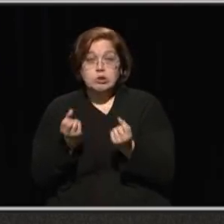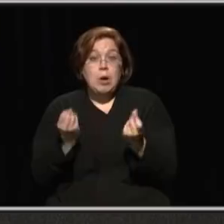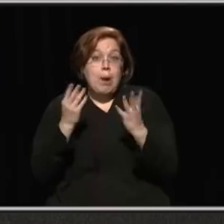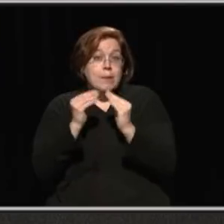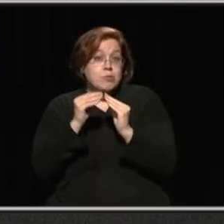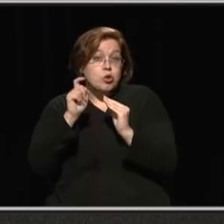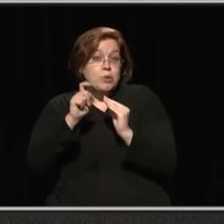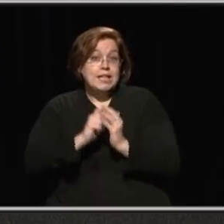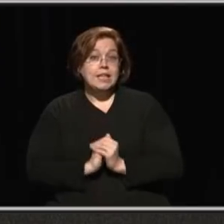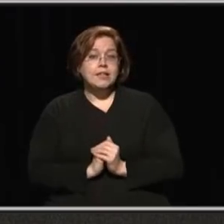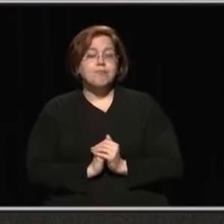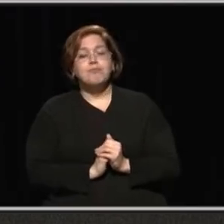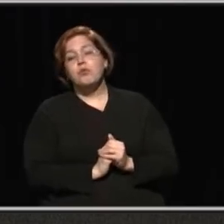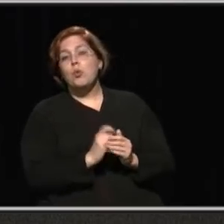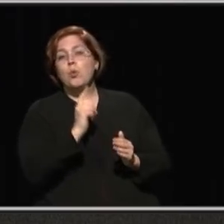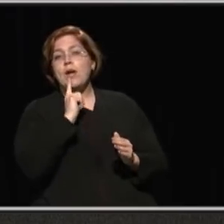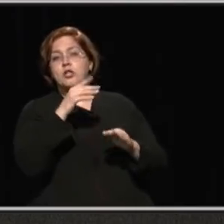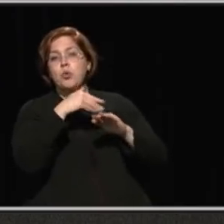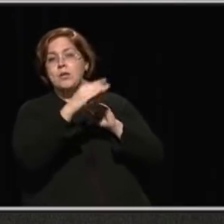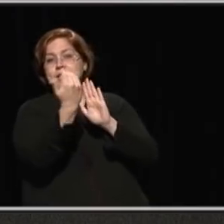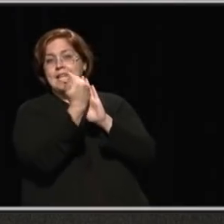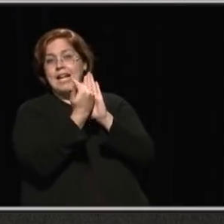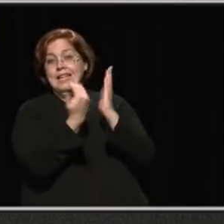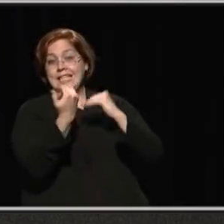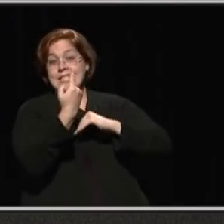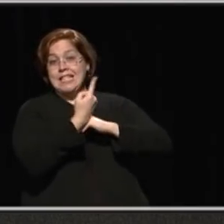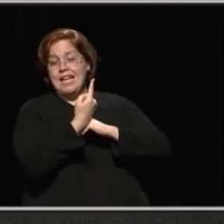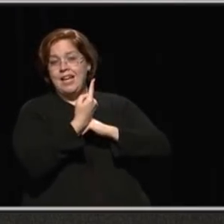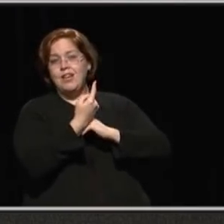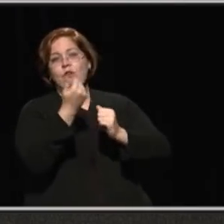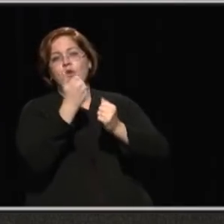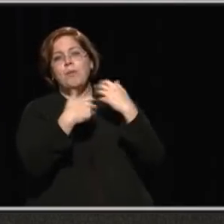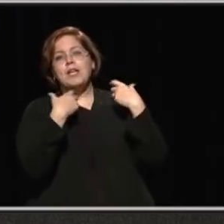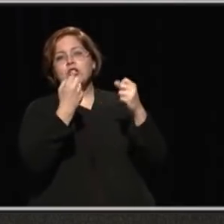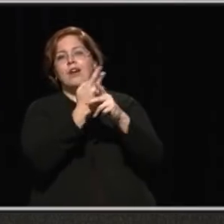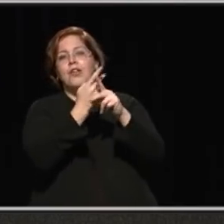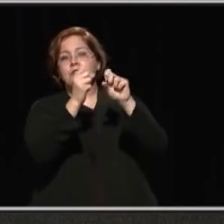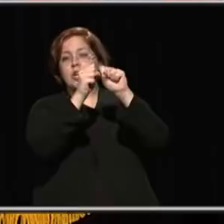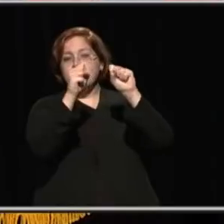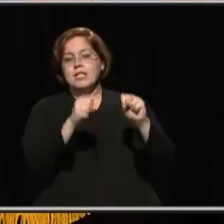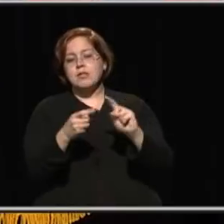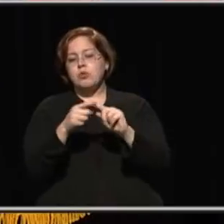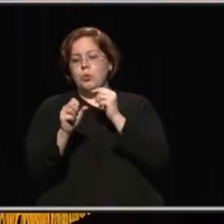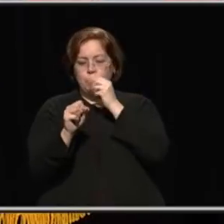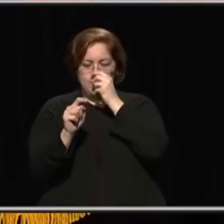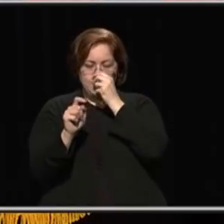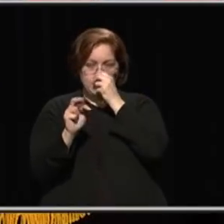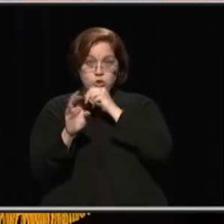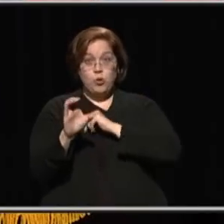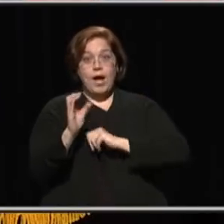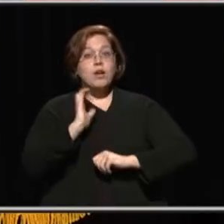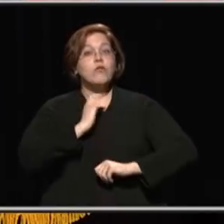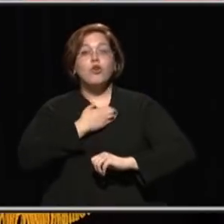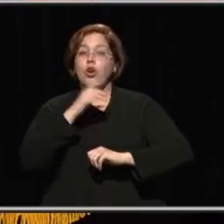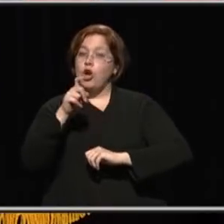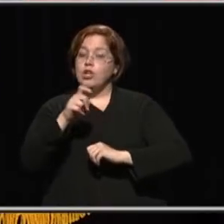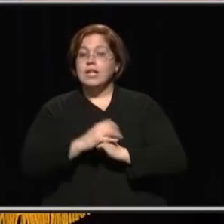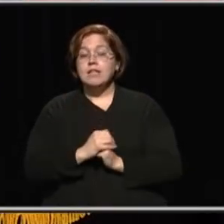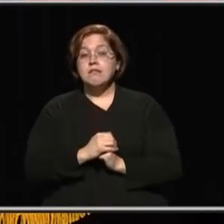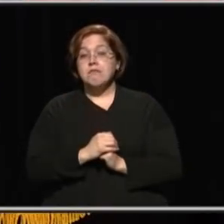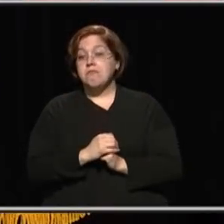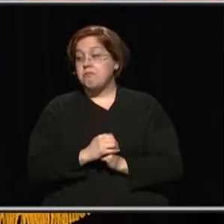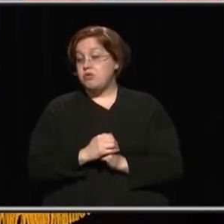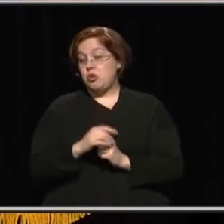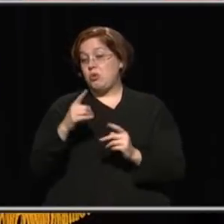do we need? Well, we actually sent in a list today from each healthcare system to STRAC as to what our needs would be. So we're looking